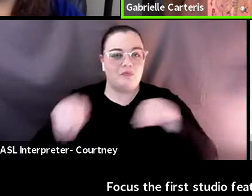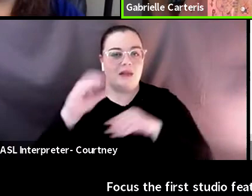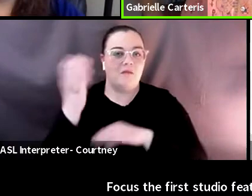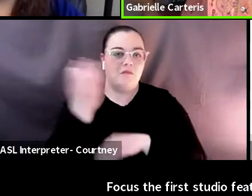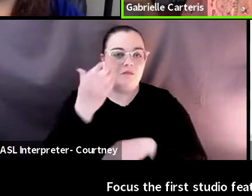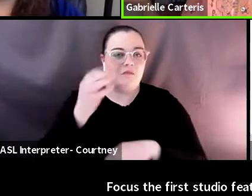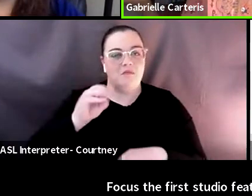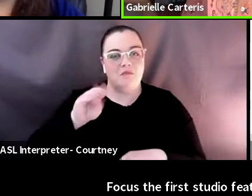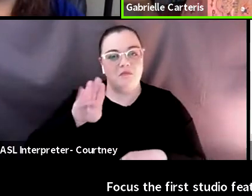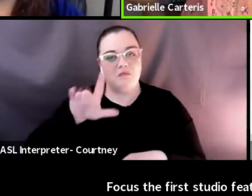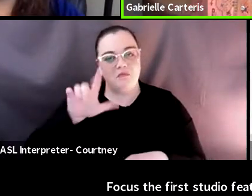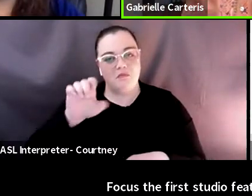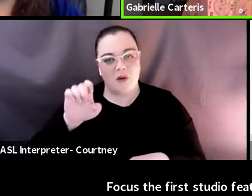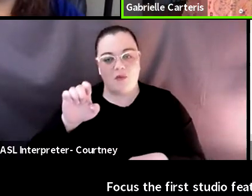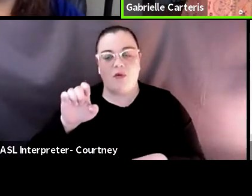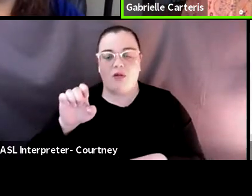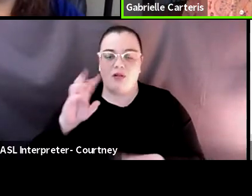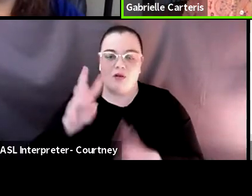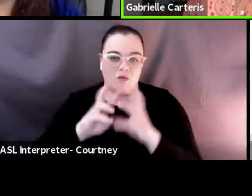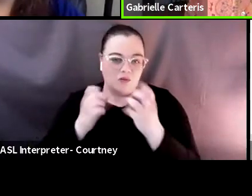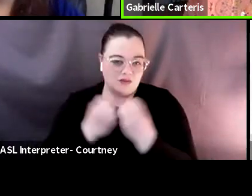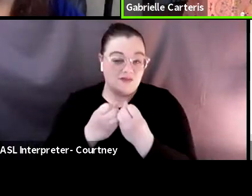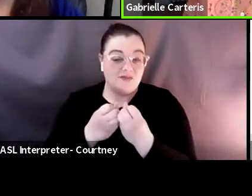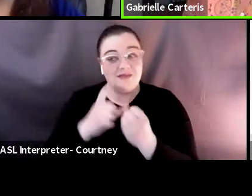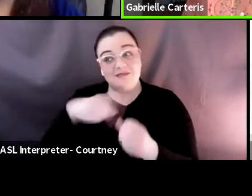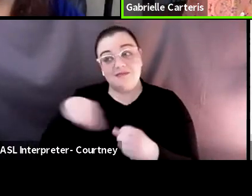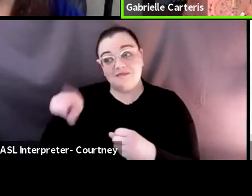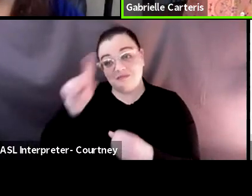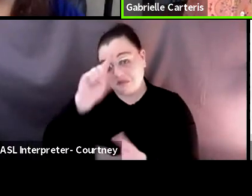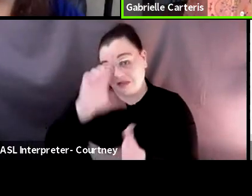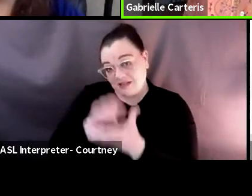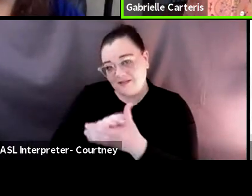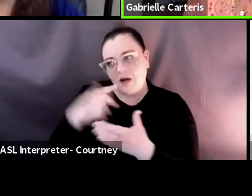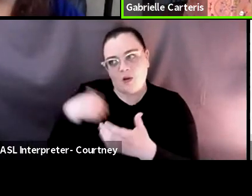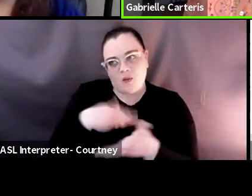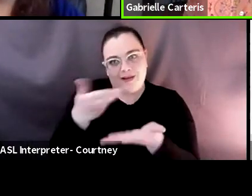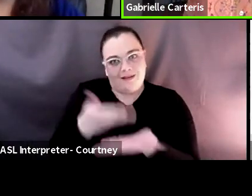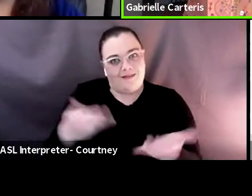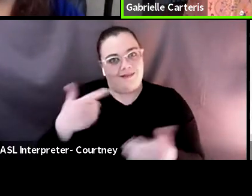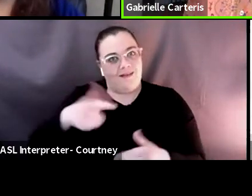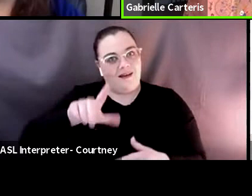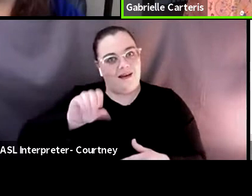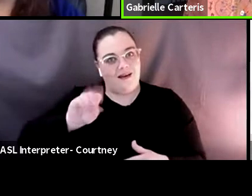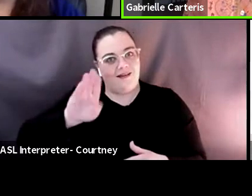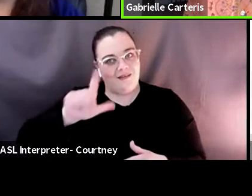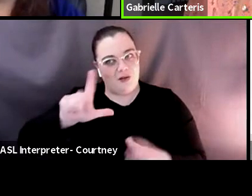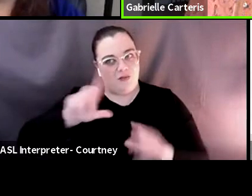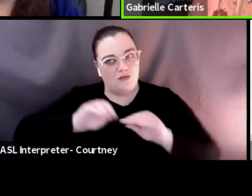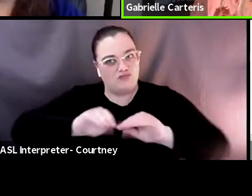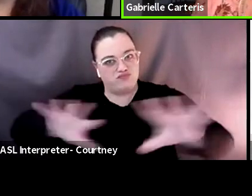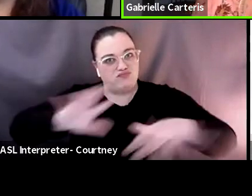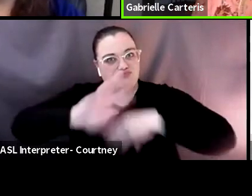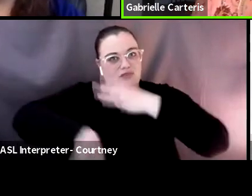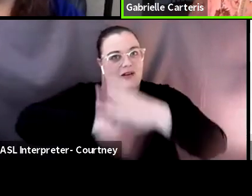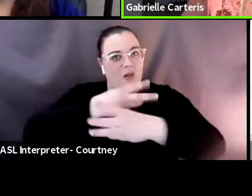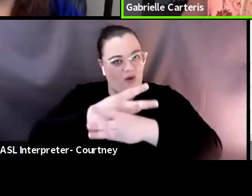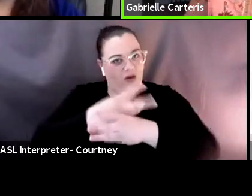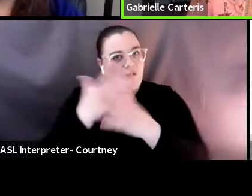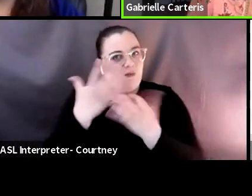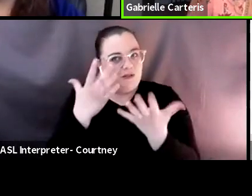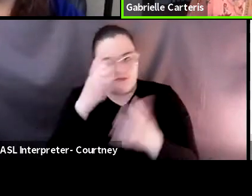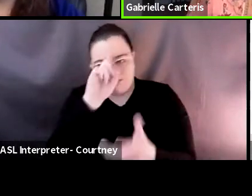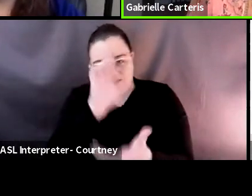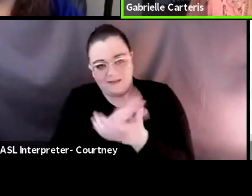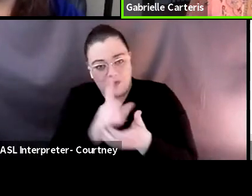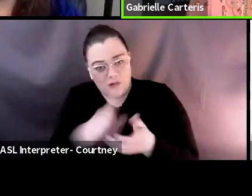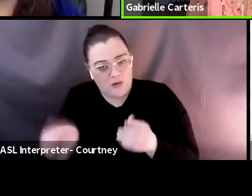world. We are global. Sam believes that everyone deserves the right to tell their story their way. So Aubrey and Sam, I have to say